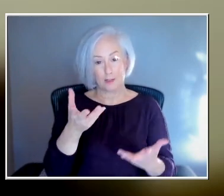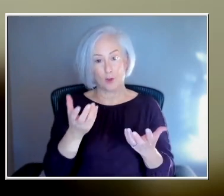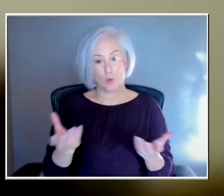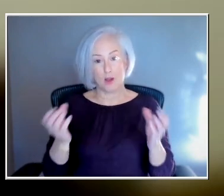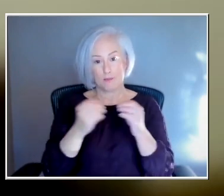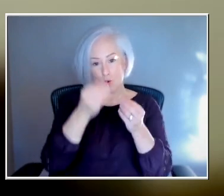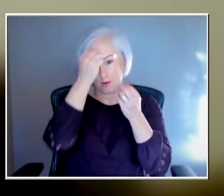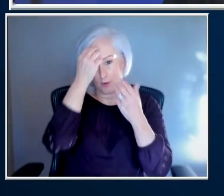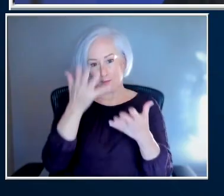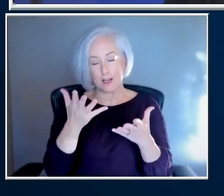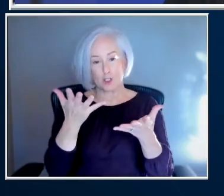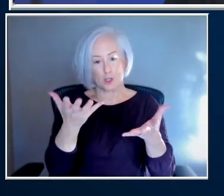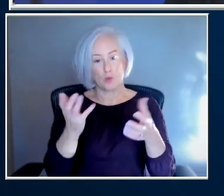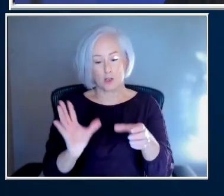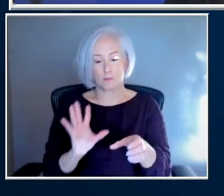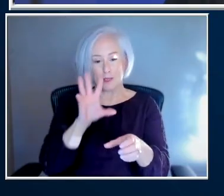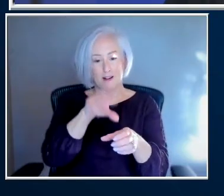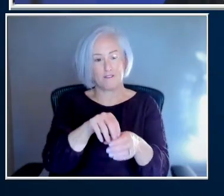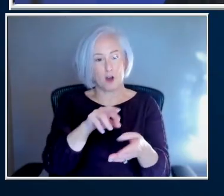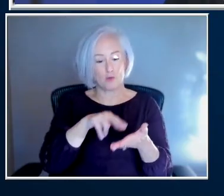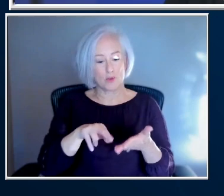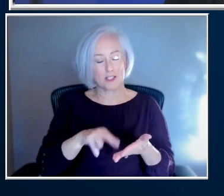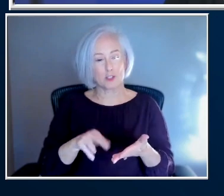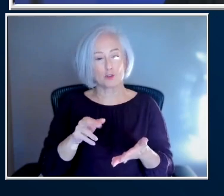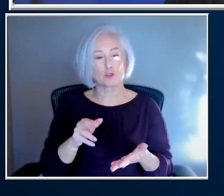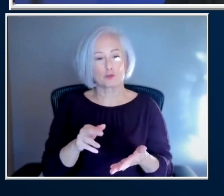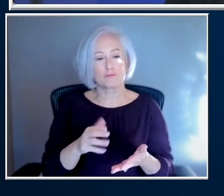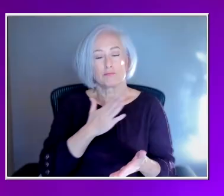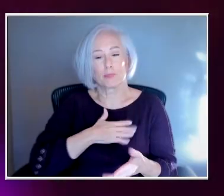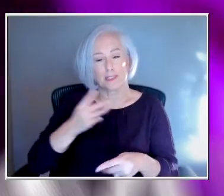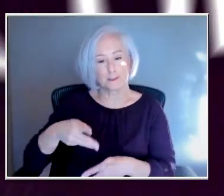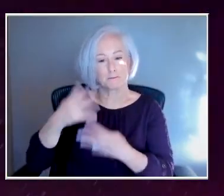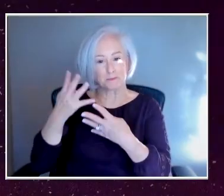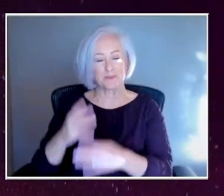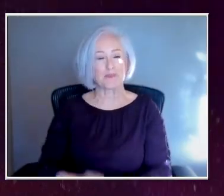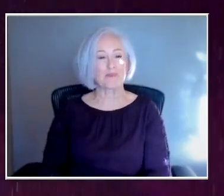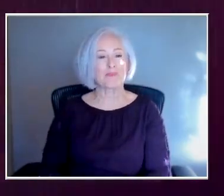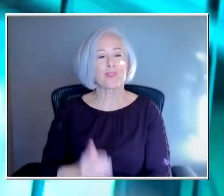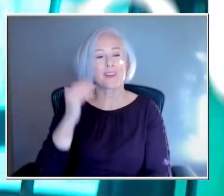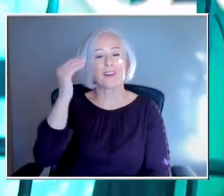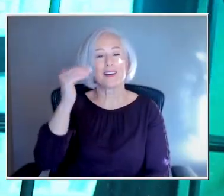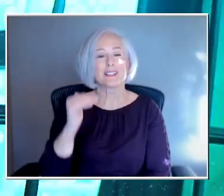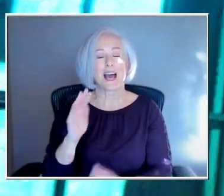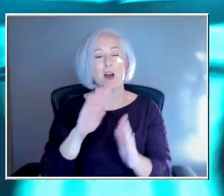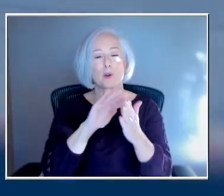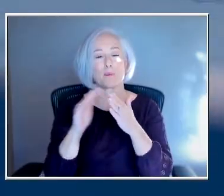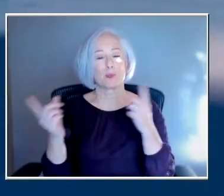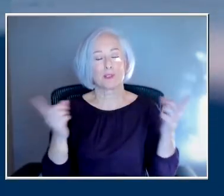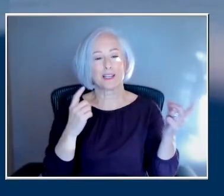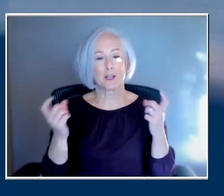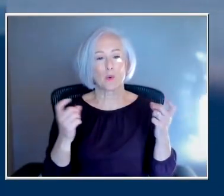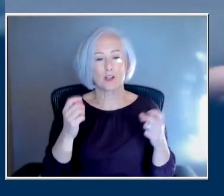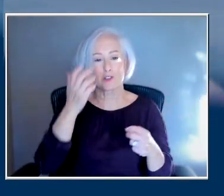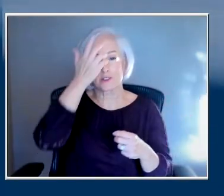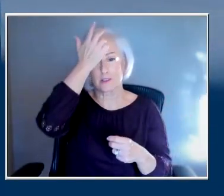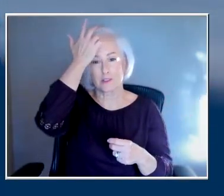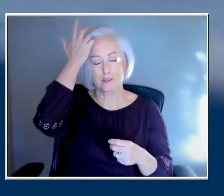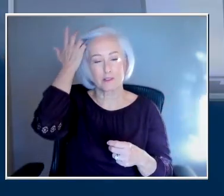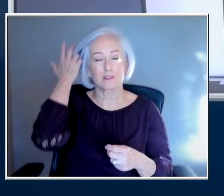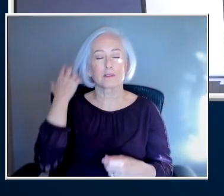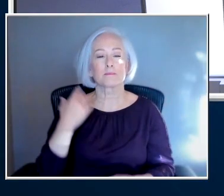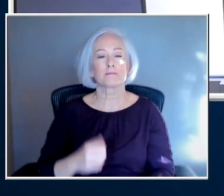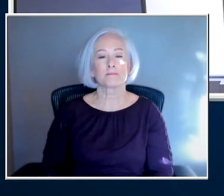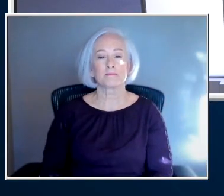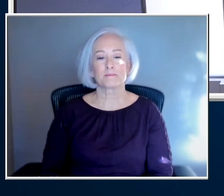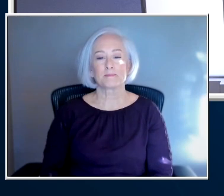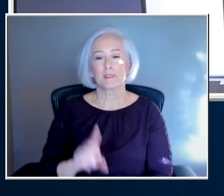participant. Dr. Hawkinson, thanks so much for the information. Let's get to some questions from our viewers this morning. Dr. Barkley,